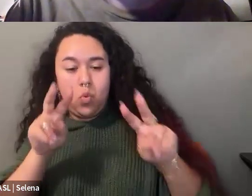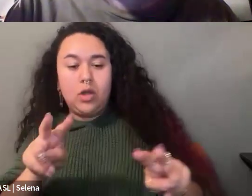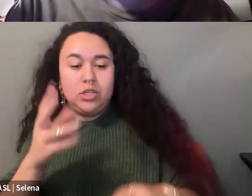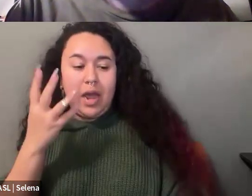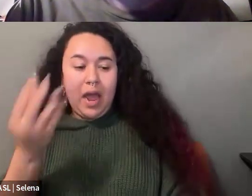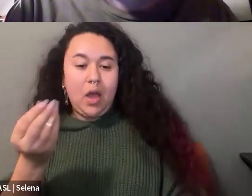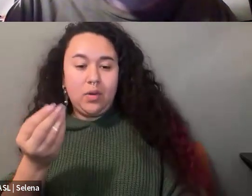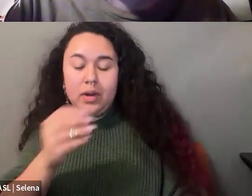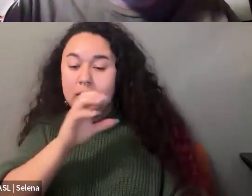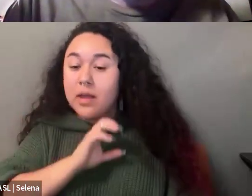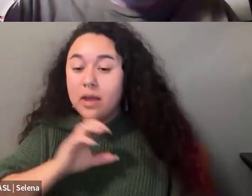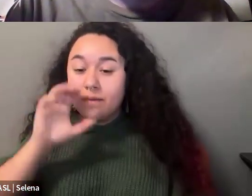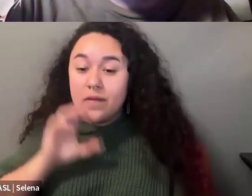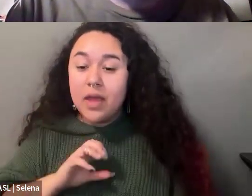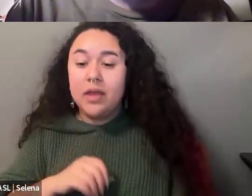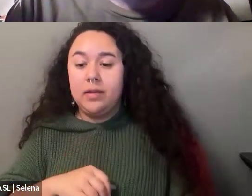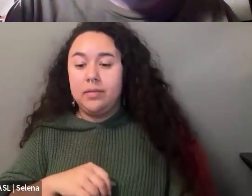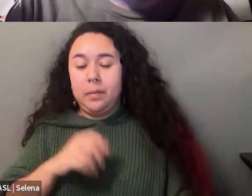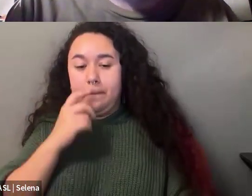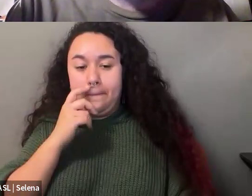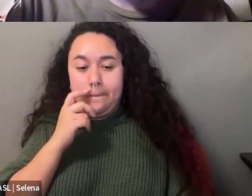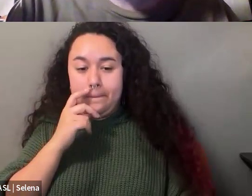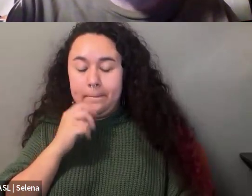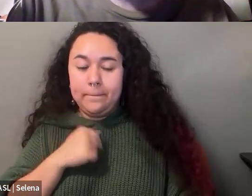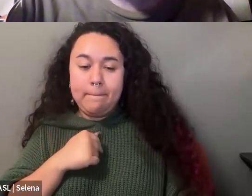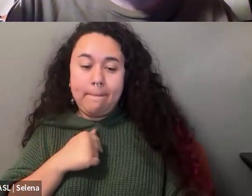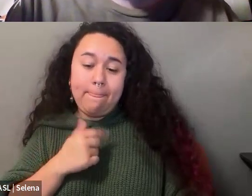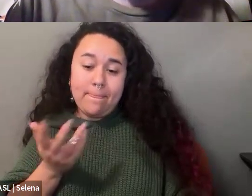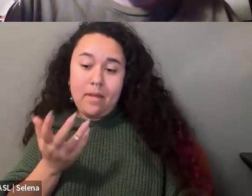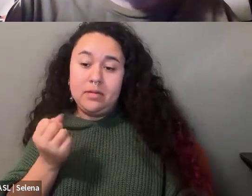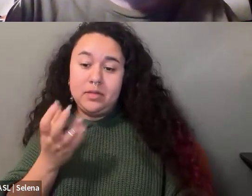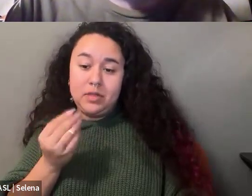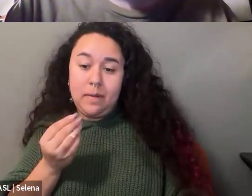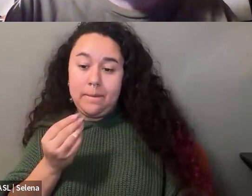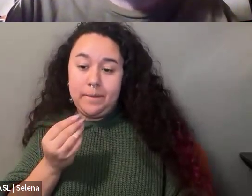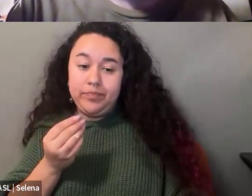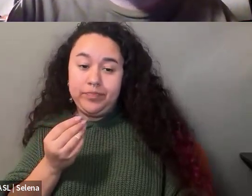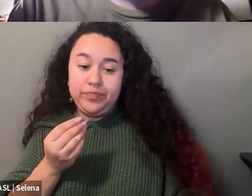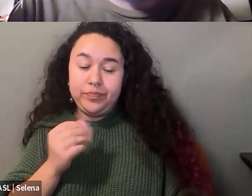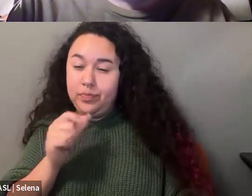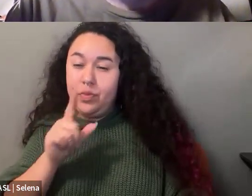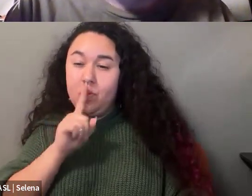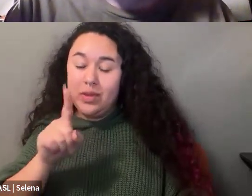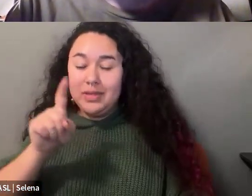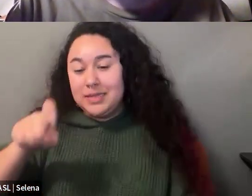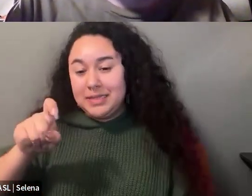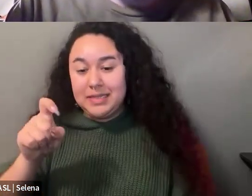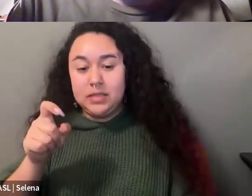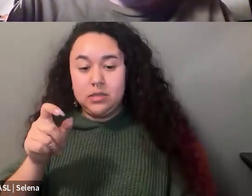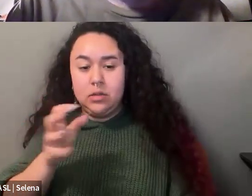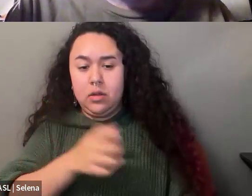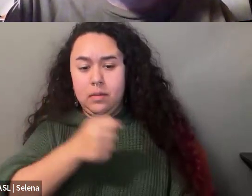out at a cafe. And so, you don't really need to put